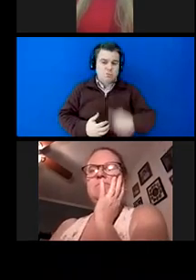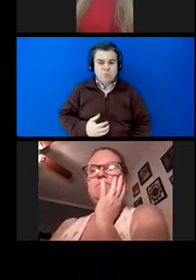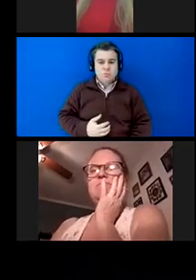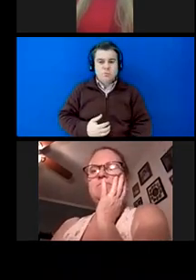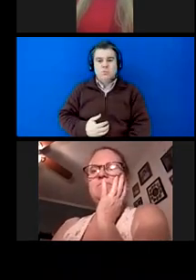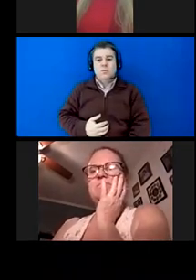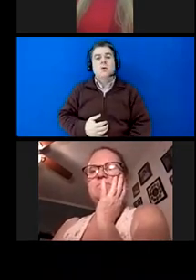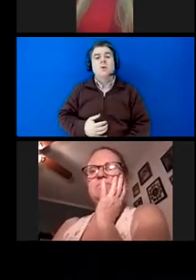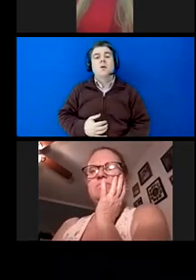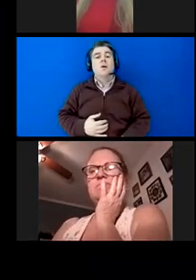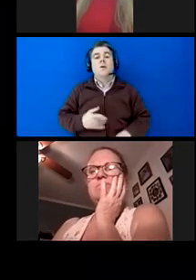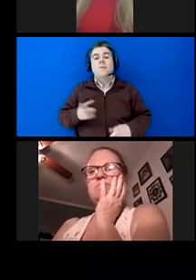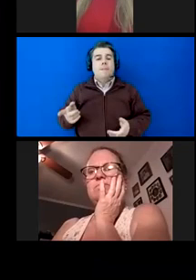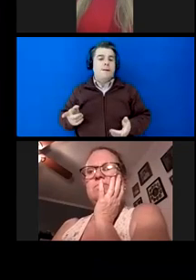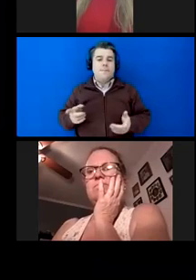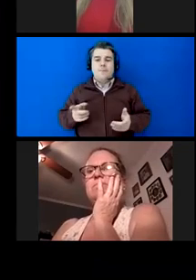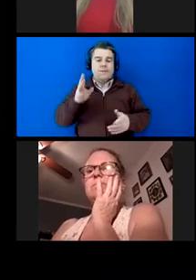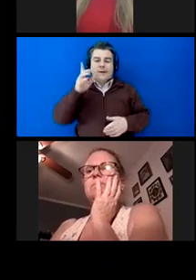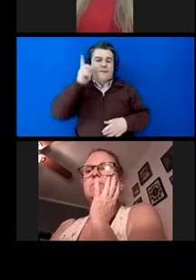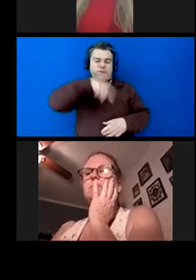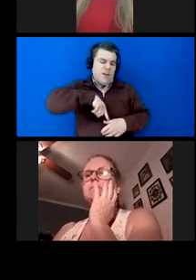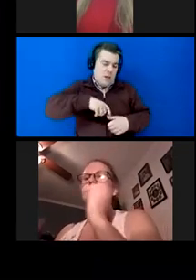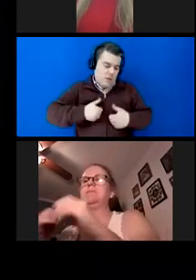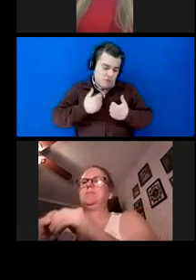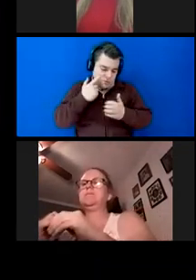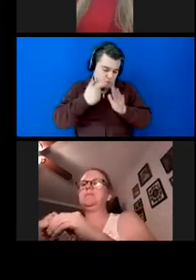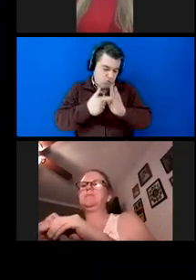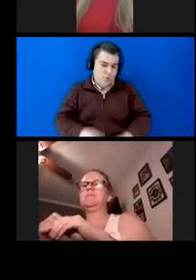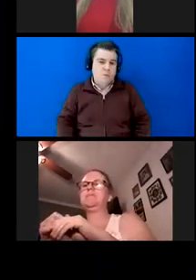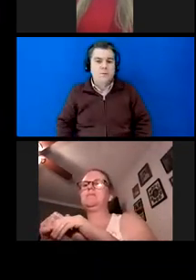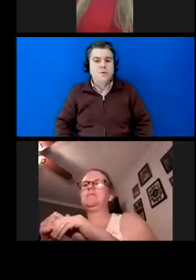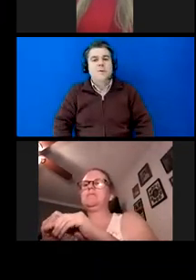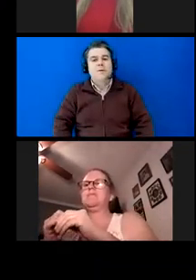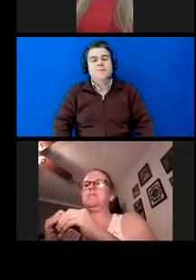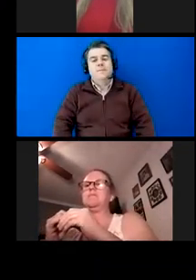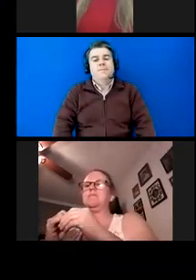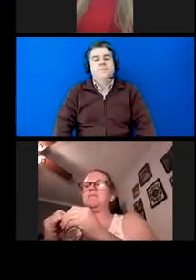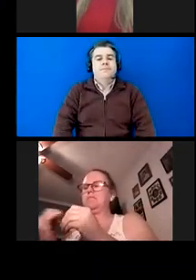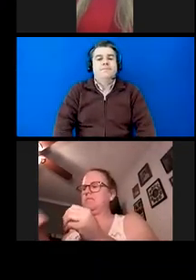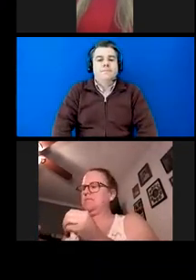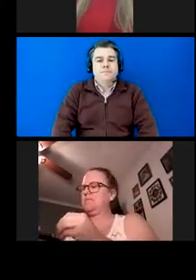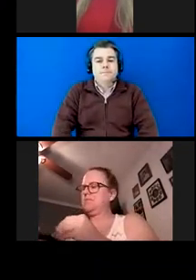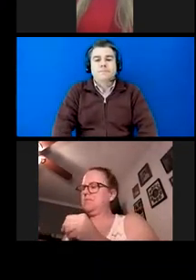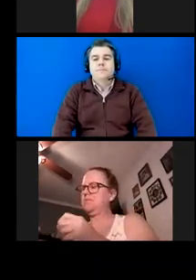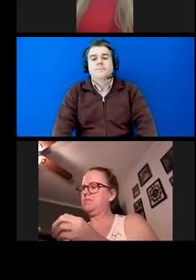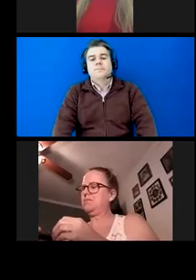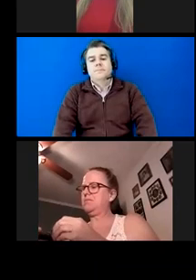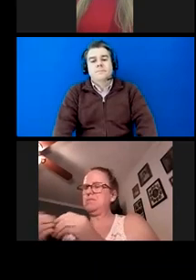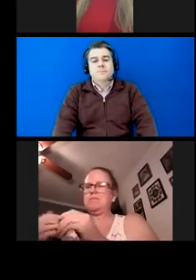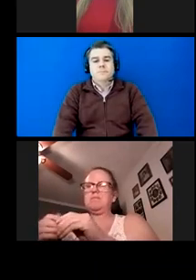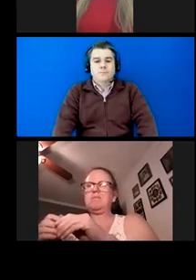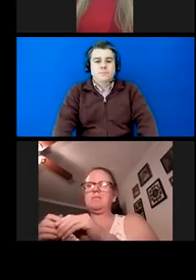ahead and put in a fake address here just so you guys can see what it looks like and figure